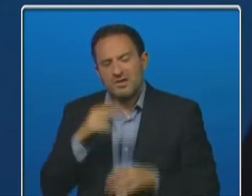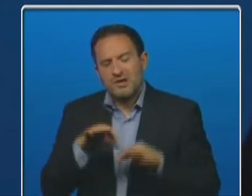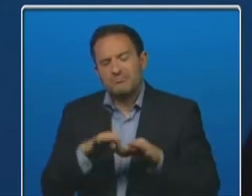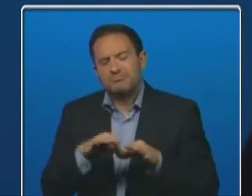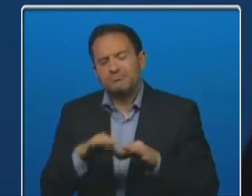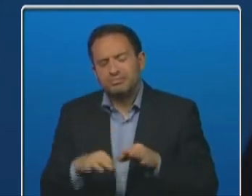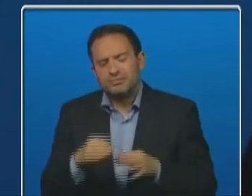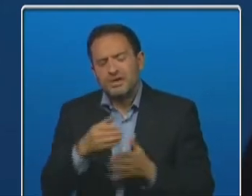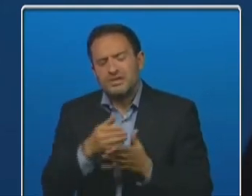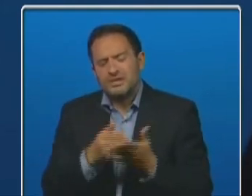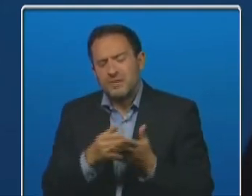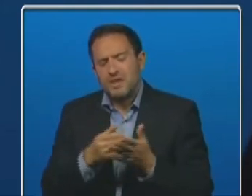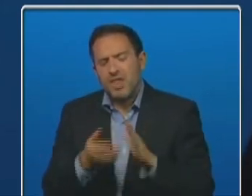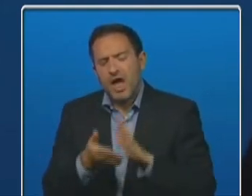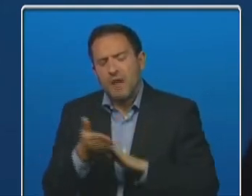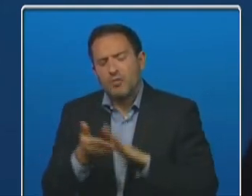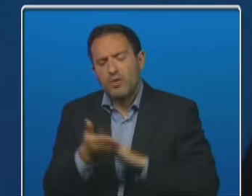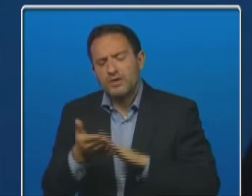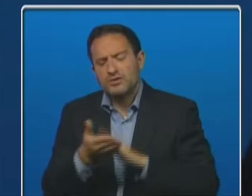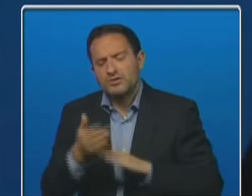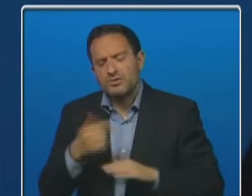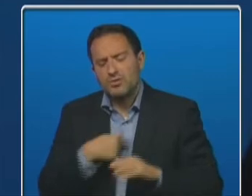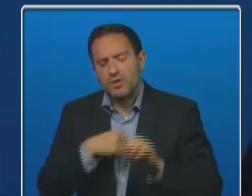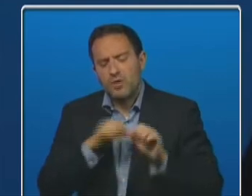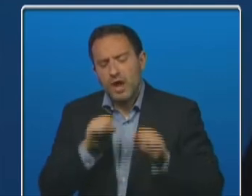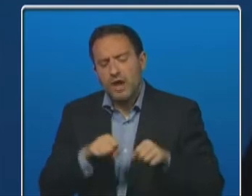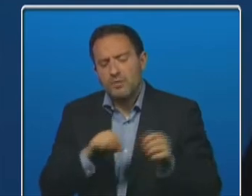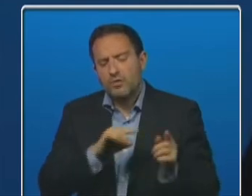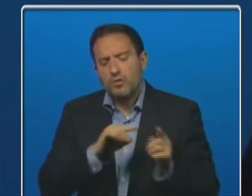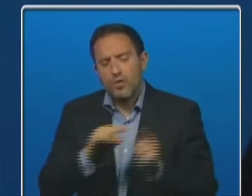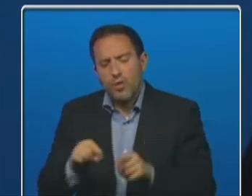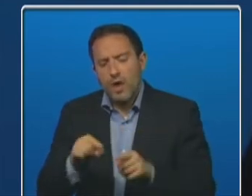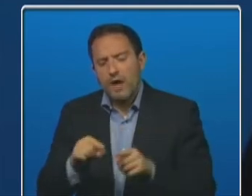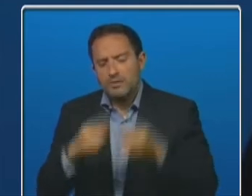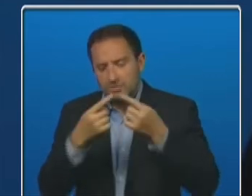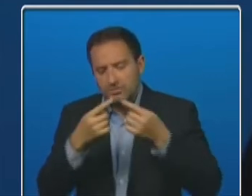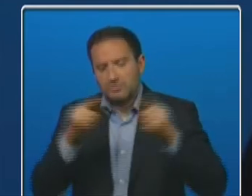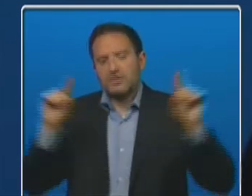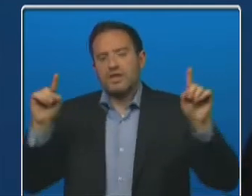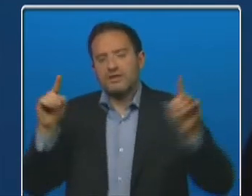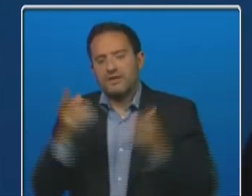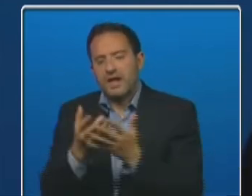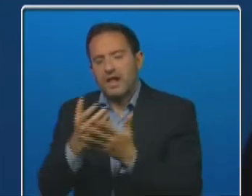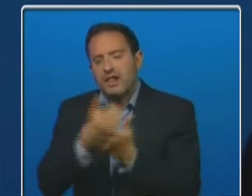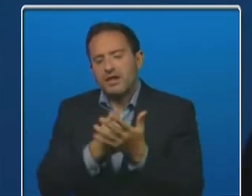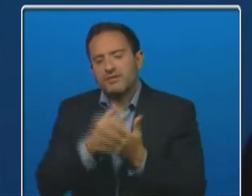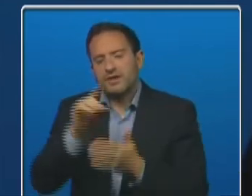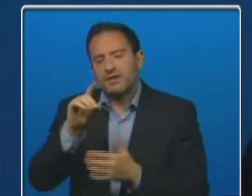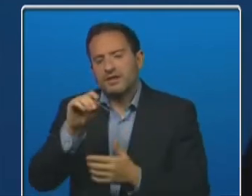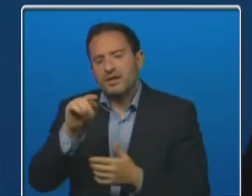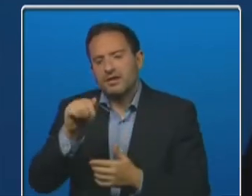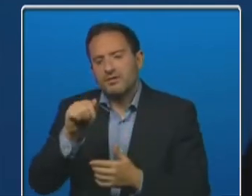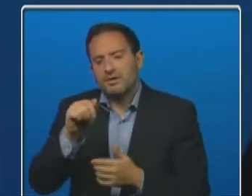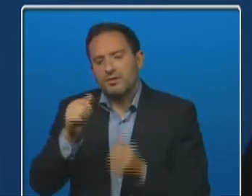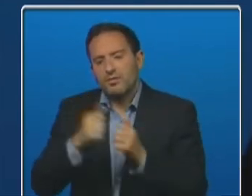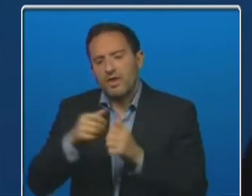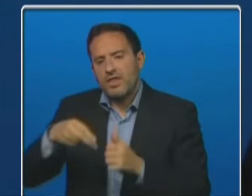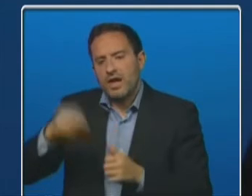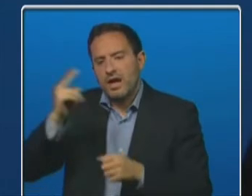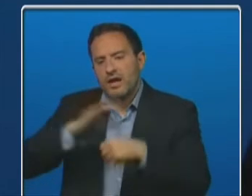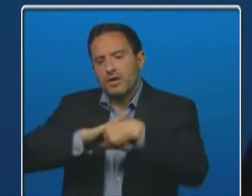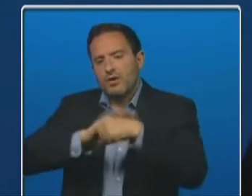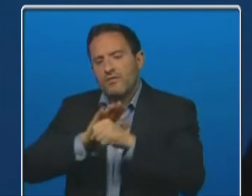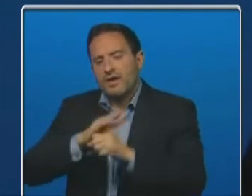field operations, we were able to go into the field and successfully collect the data in areas that had high COVID